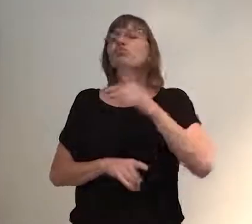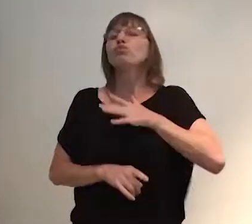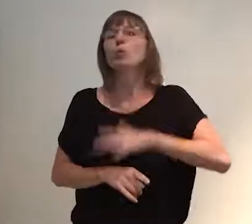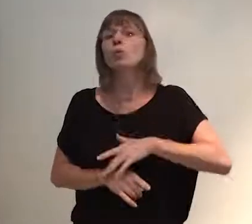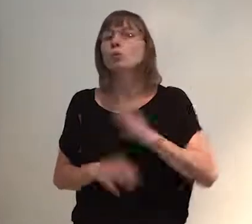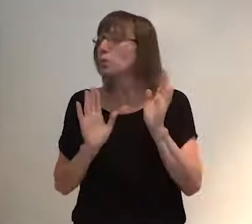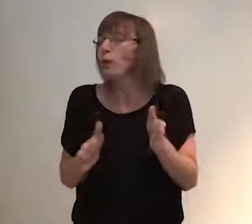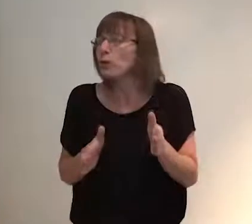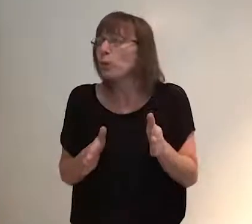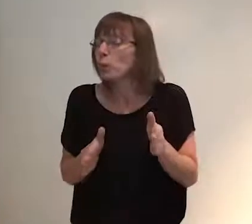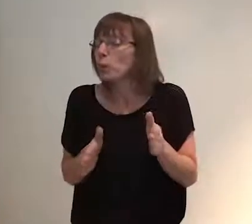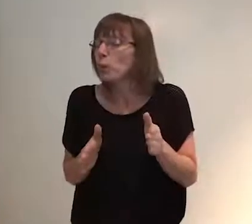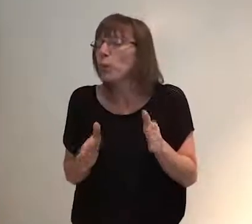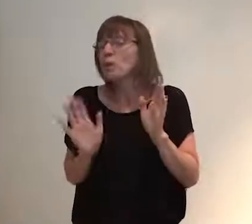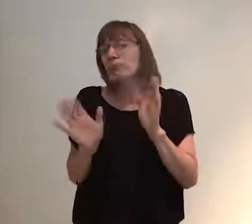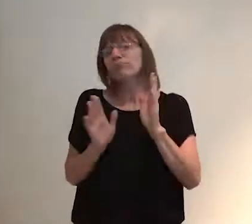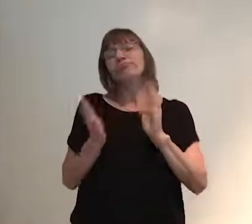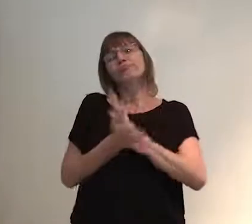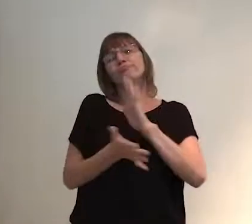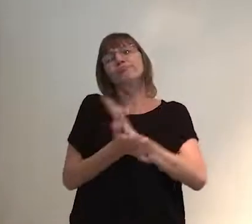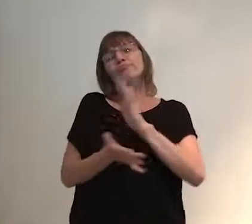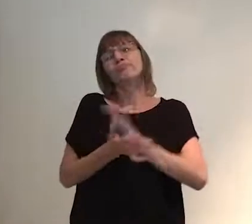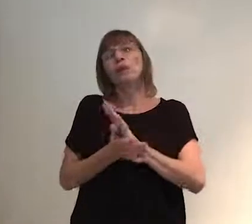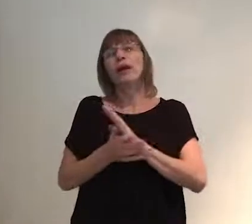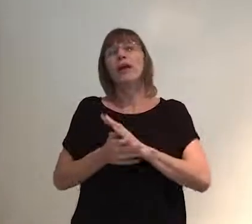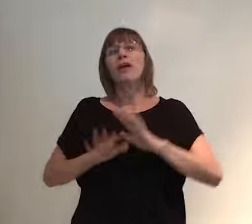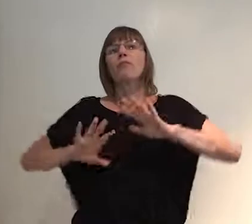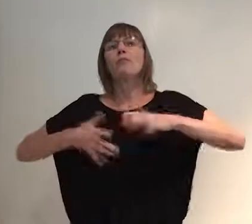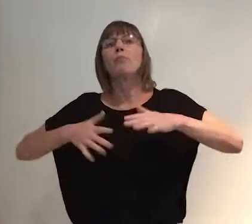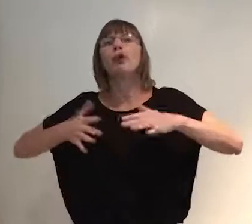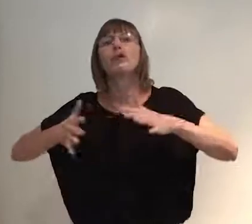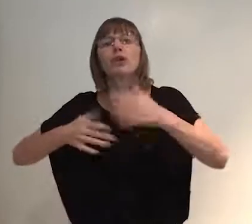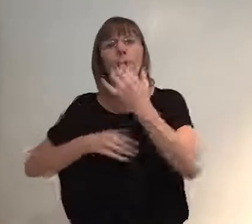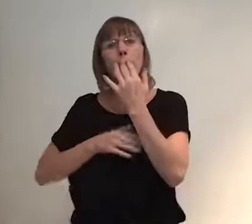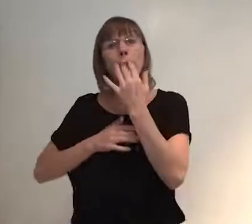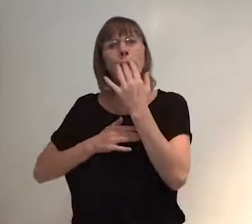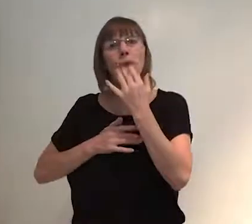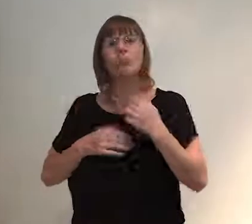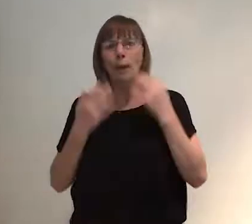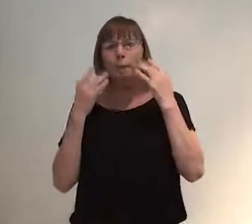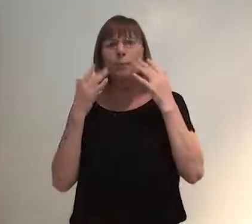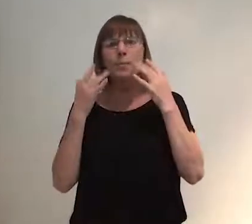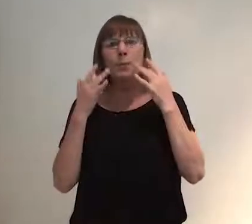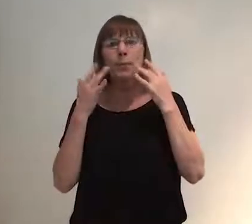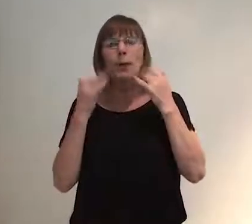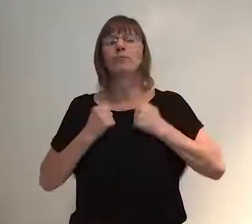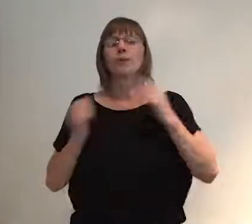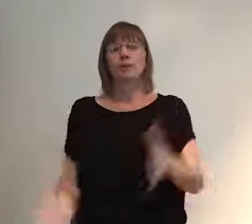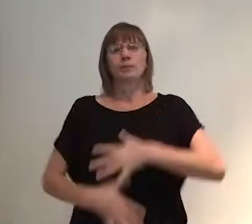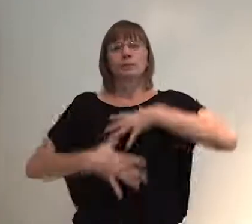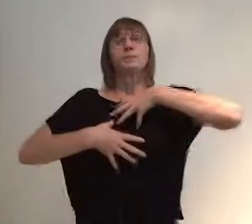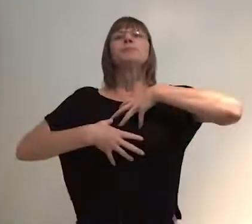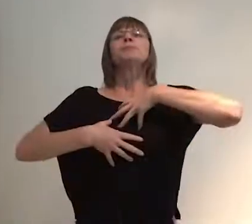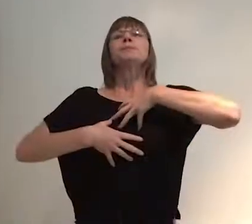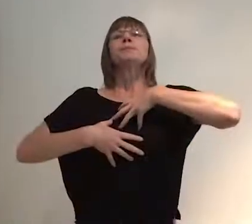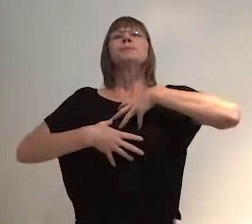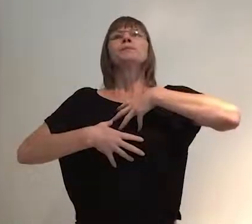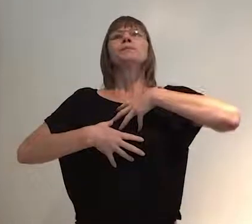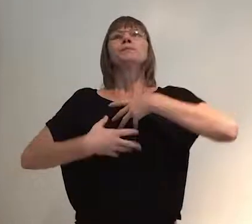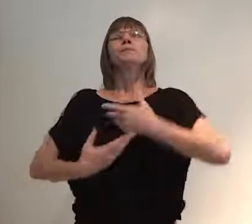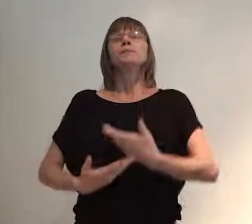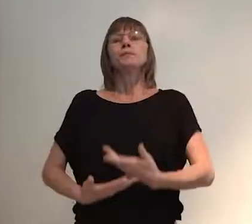3 of those together. If you don't want to do this, please don't feel as though you have to. Just enjoy the vibration. So taking a nice deep in-breath.